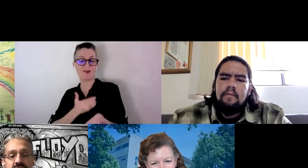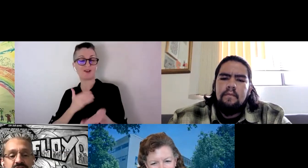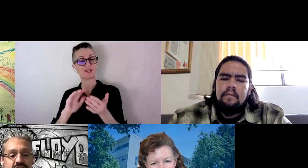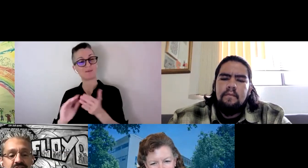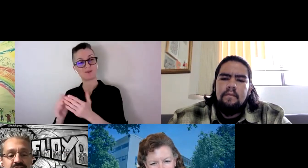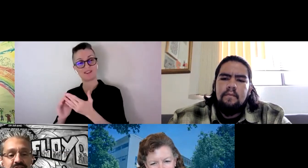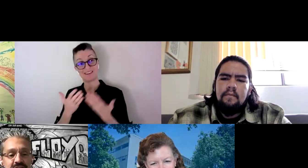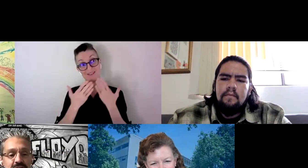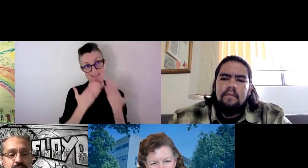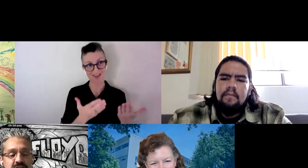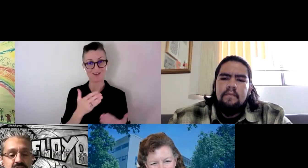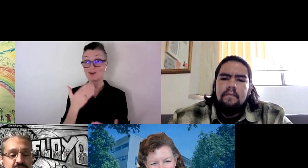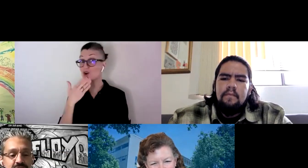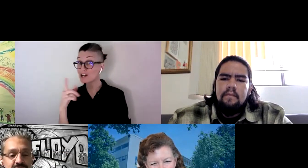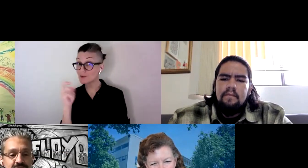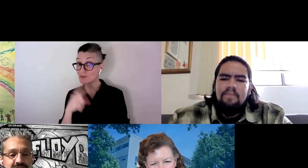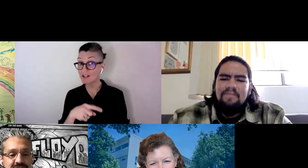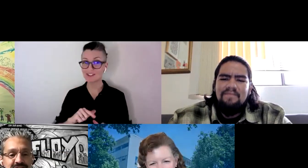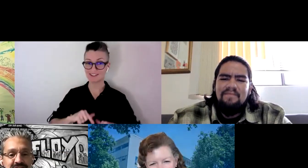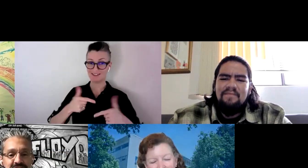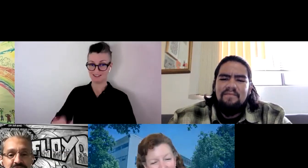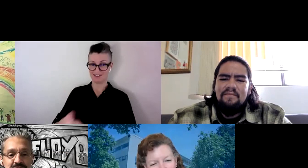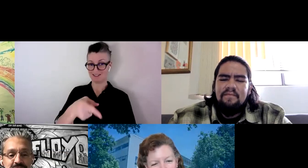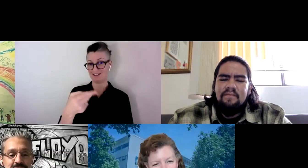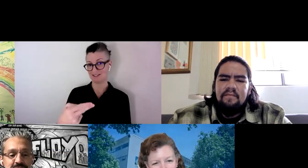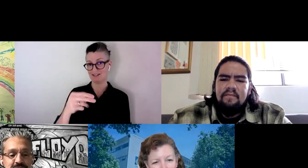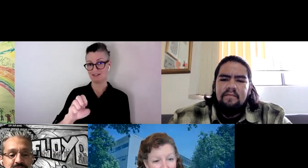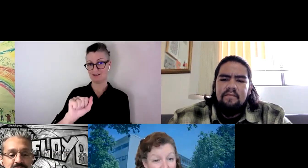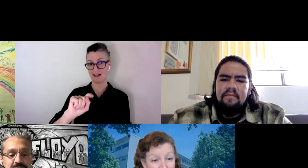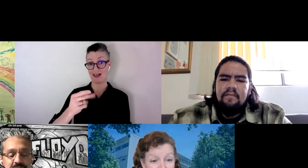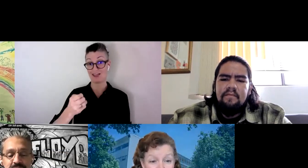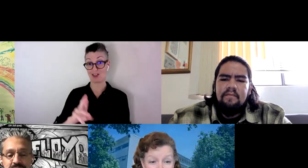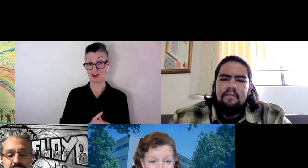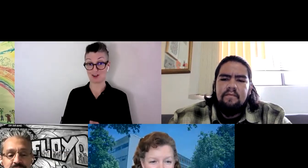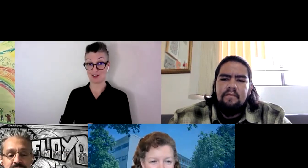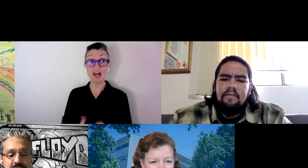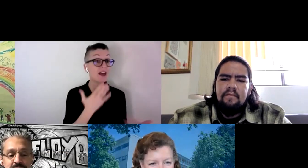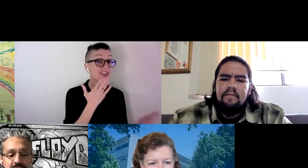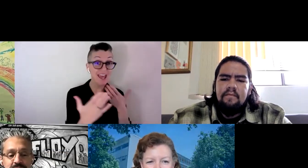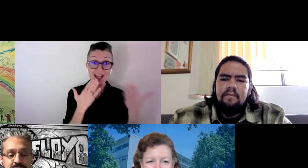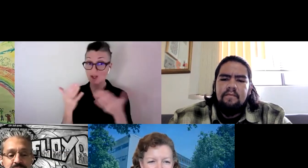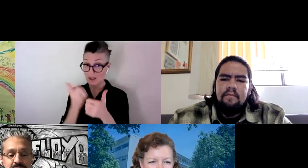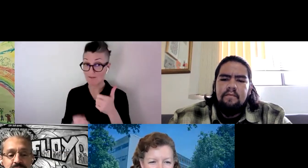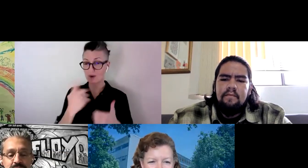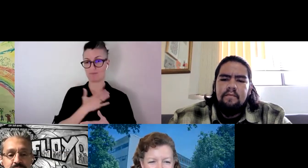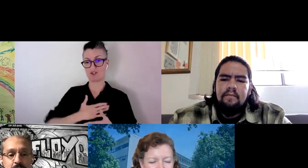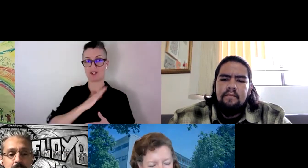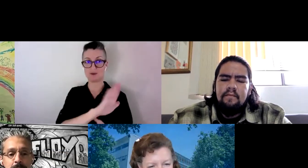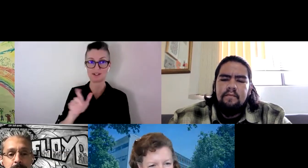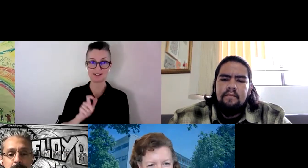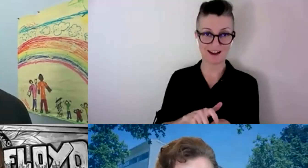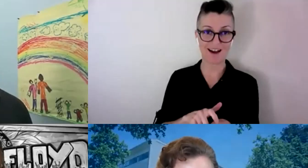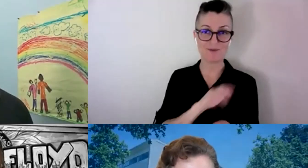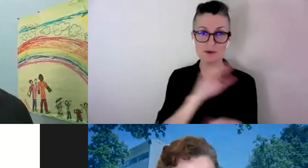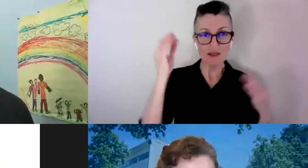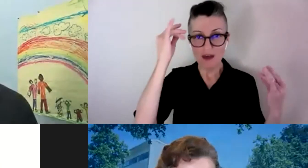got us started here. Back to Heather. All right. Well, thank you all very much. Really appreciate your time, the